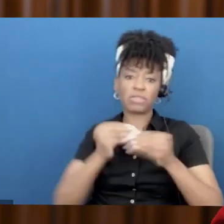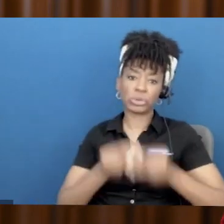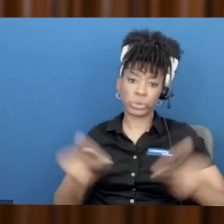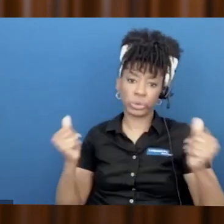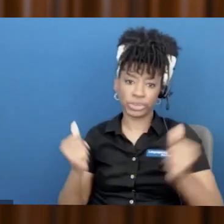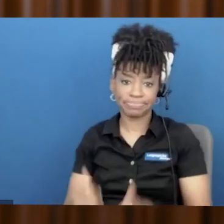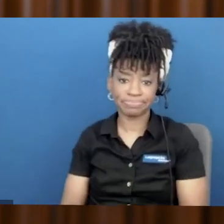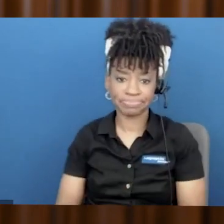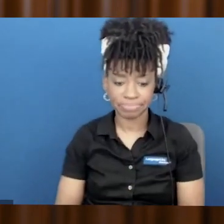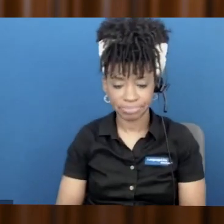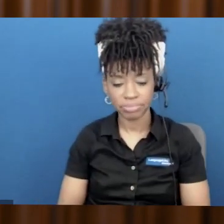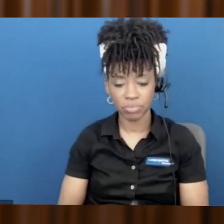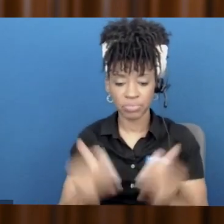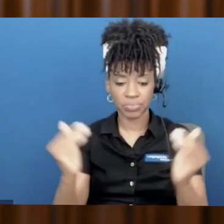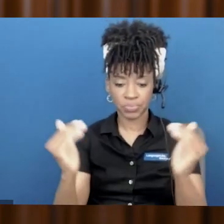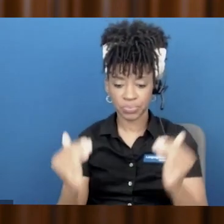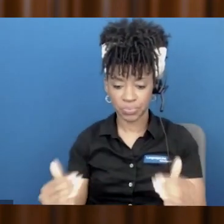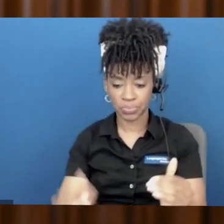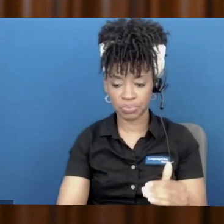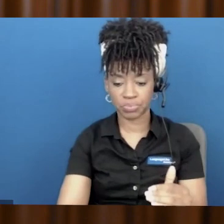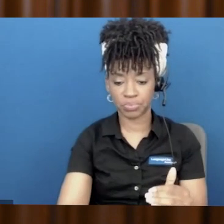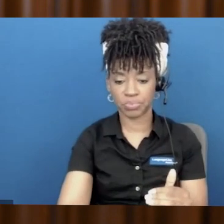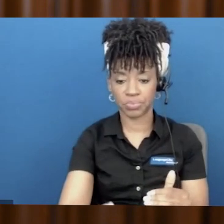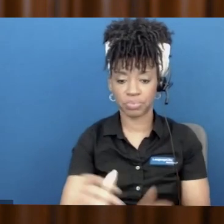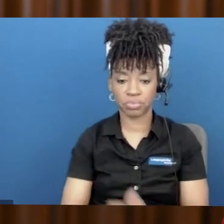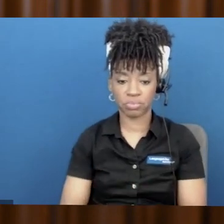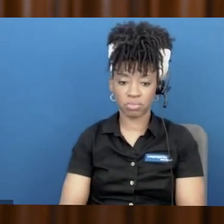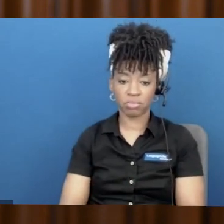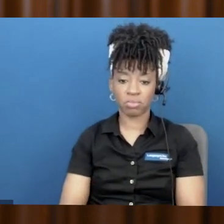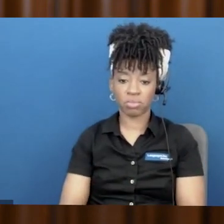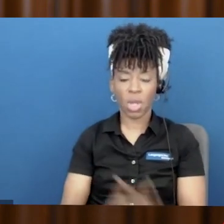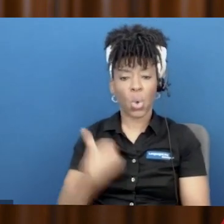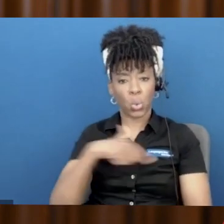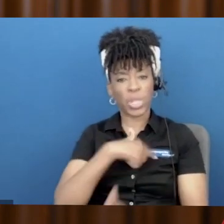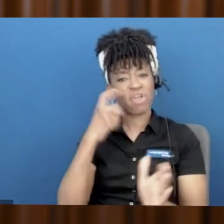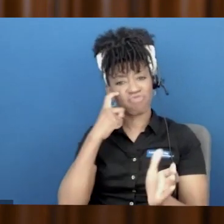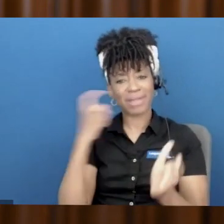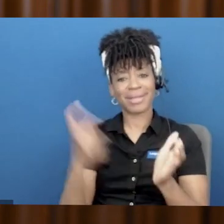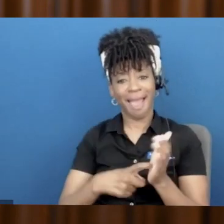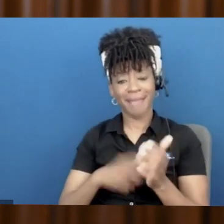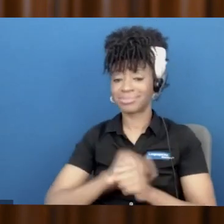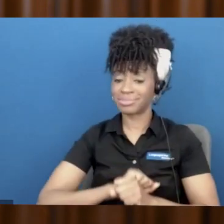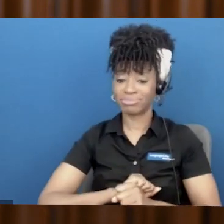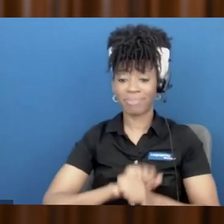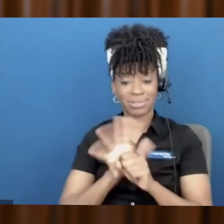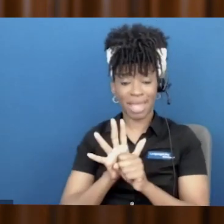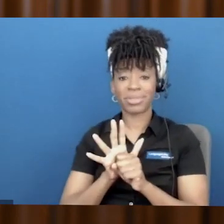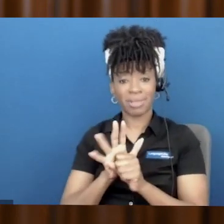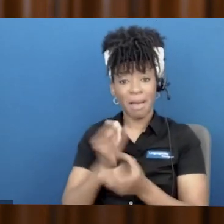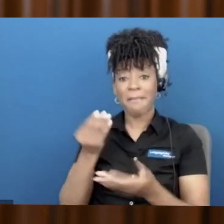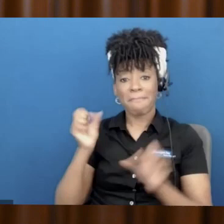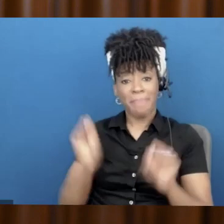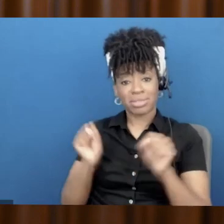And even as we took immediate action to respond to COVID-19, we recognized that the pandemic had the potential to bring on